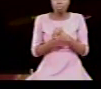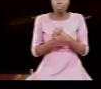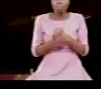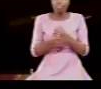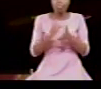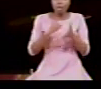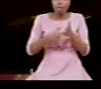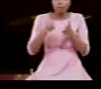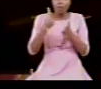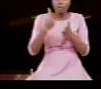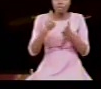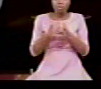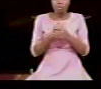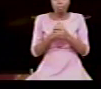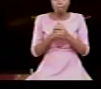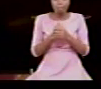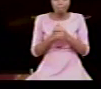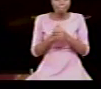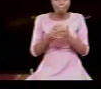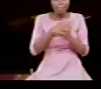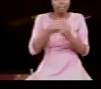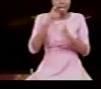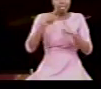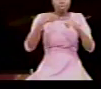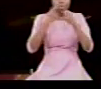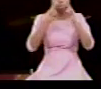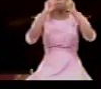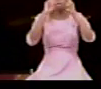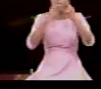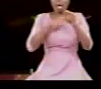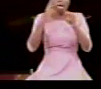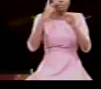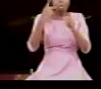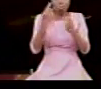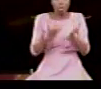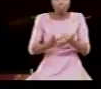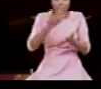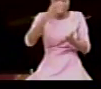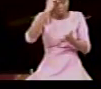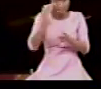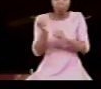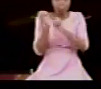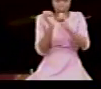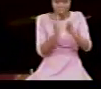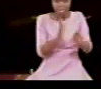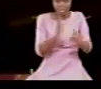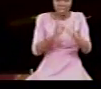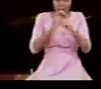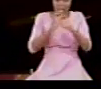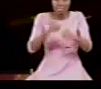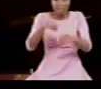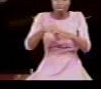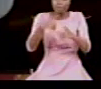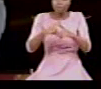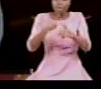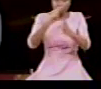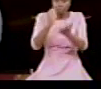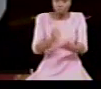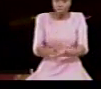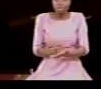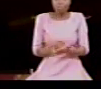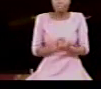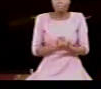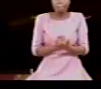Verse 1 for time. Look at it. And he looked up. Christ looked up and saw the rich men casting their gift to the treasury in offering